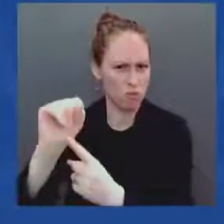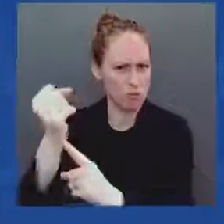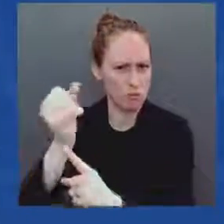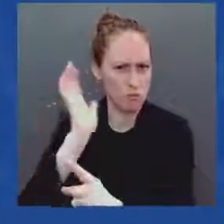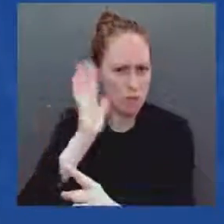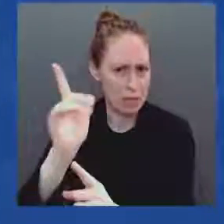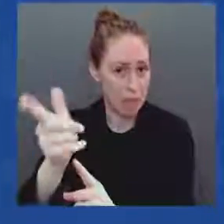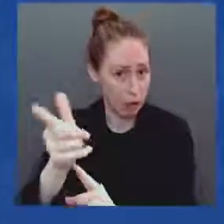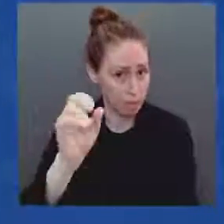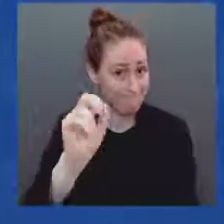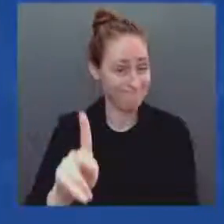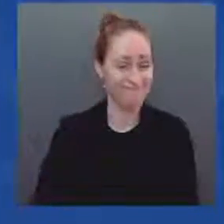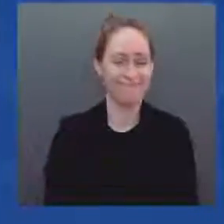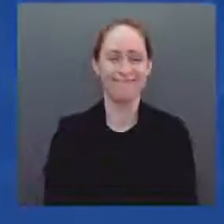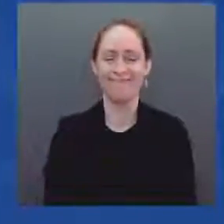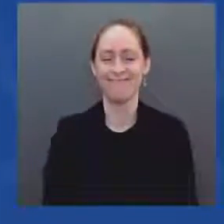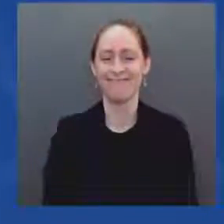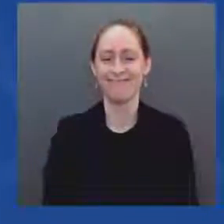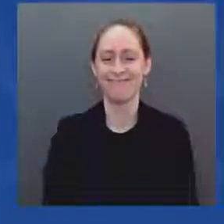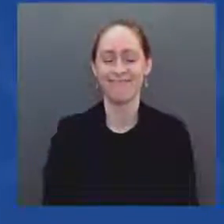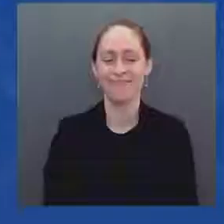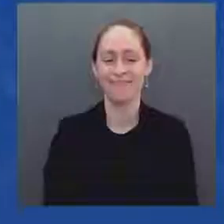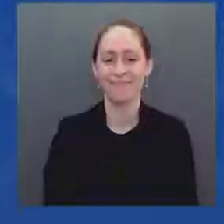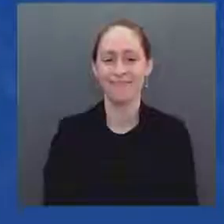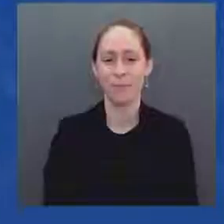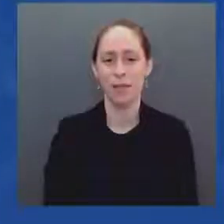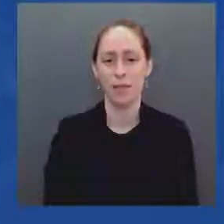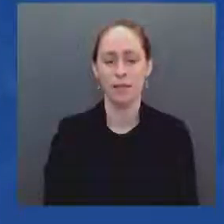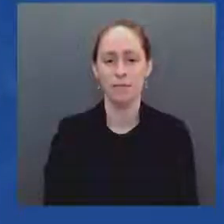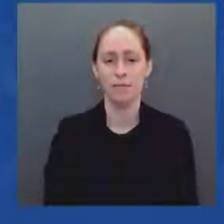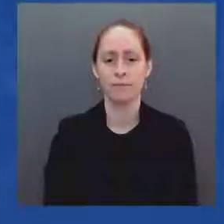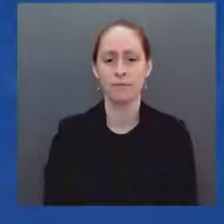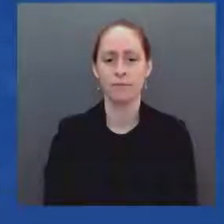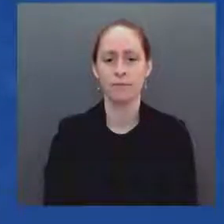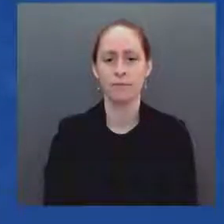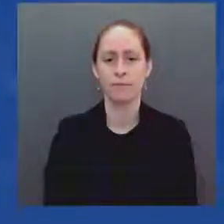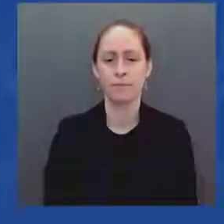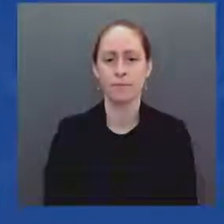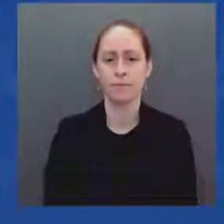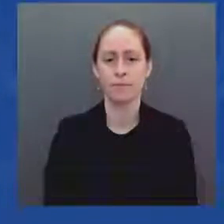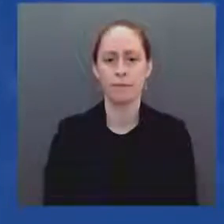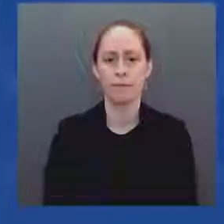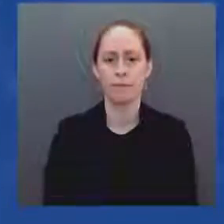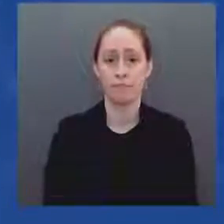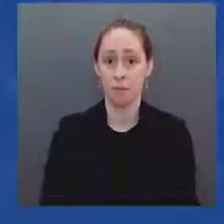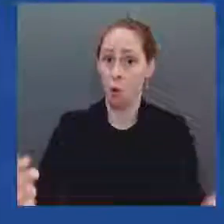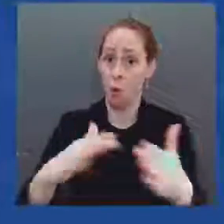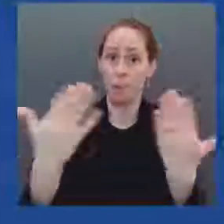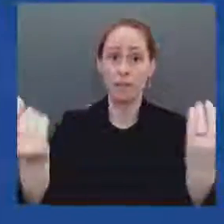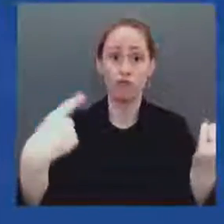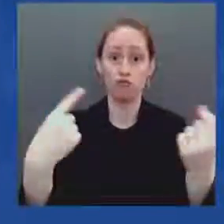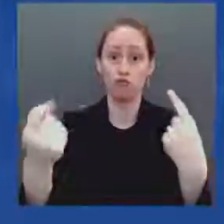take any questions y'all may have? And they tell me I'm supposed to call on Governor Cox first.